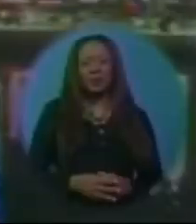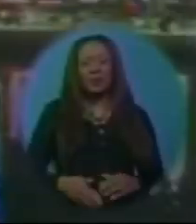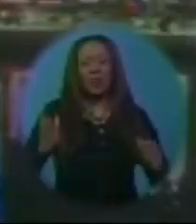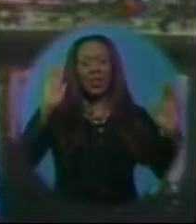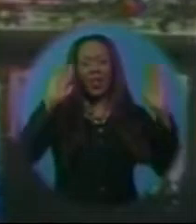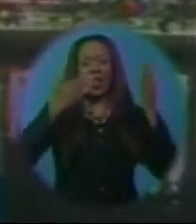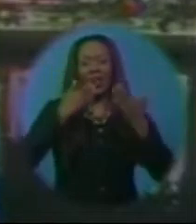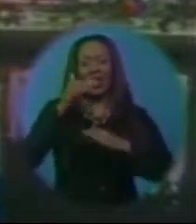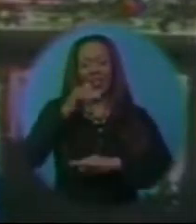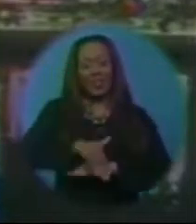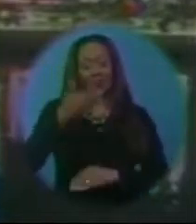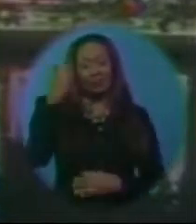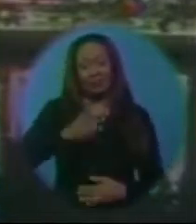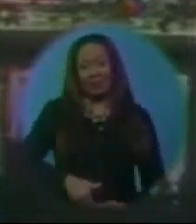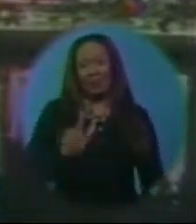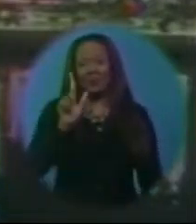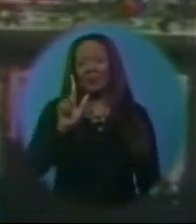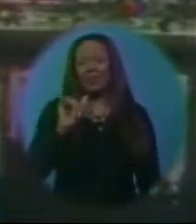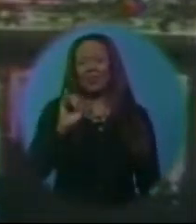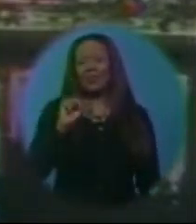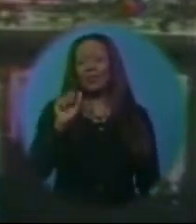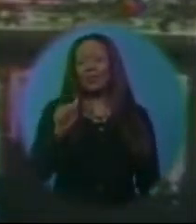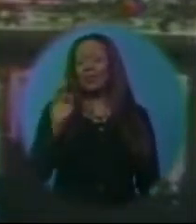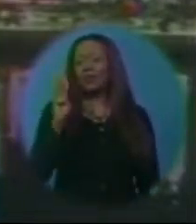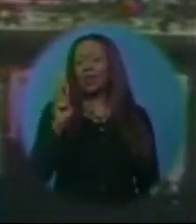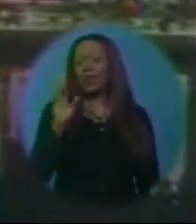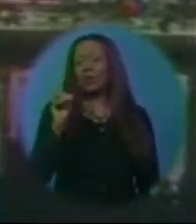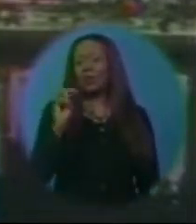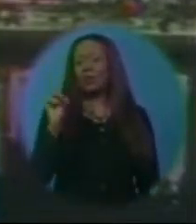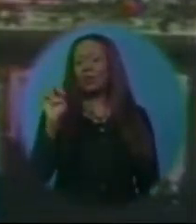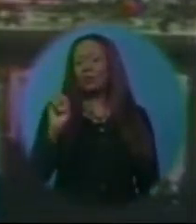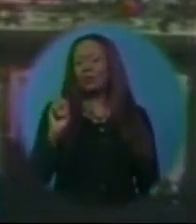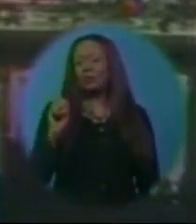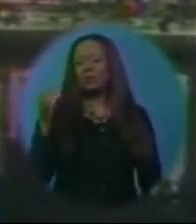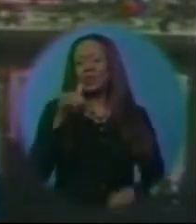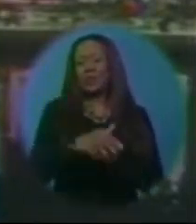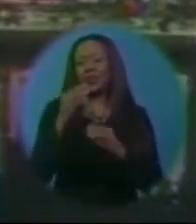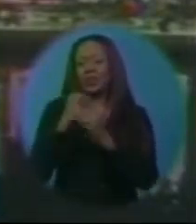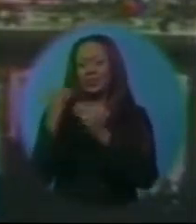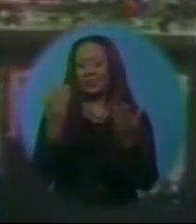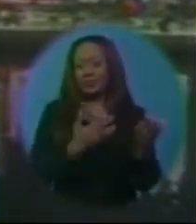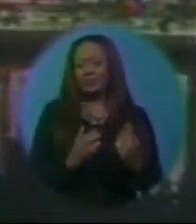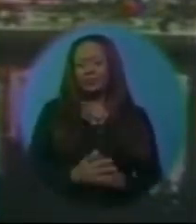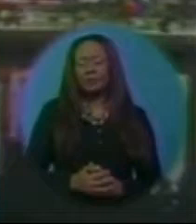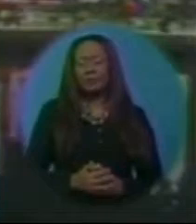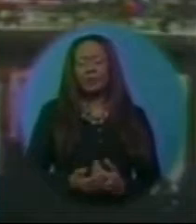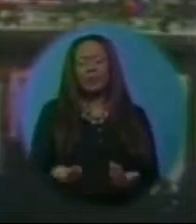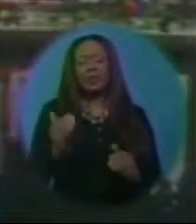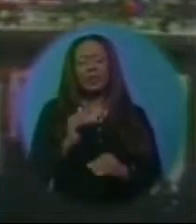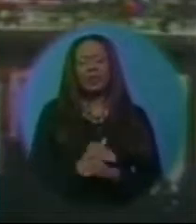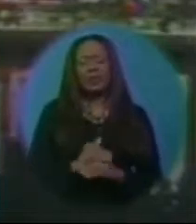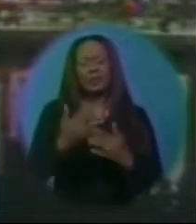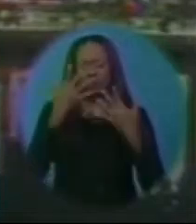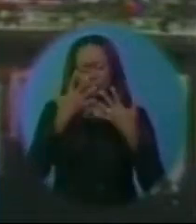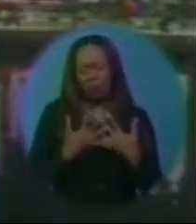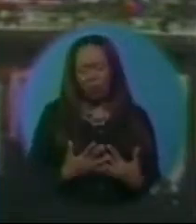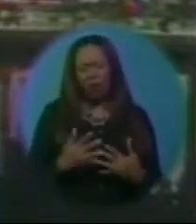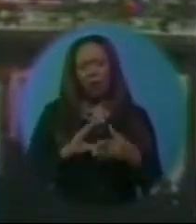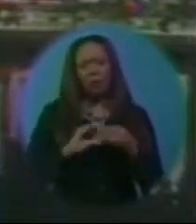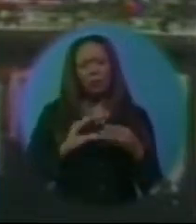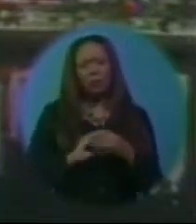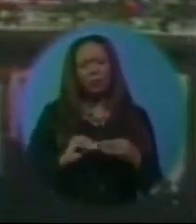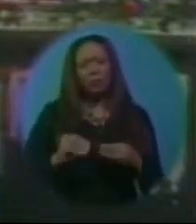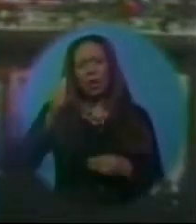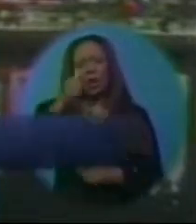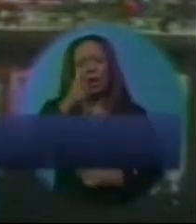Very good evening to you. I'm Lisa Broom with the CBC Evening News. In our top story tonight, a Christchurch mother is